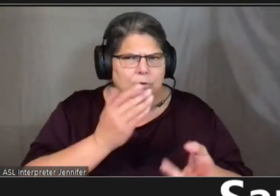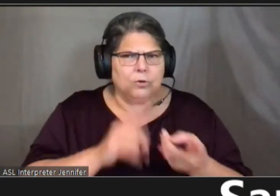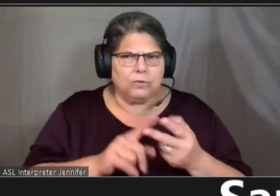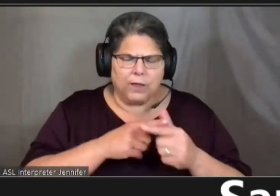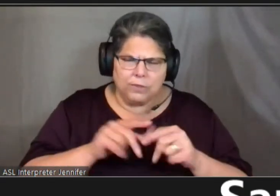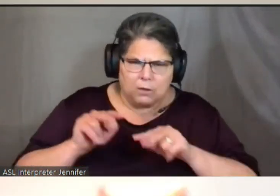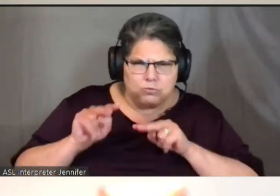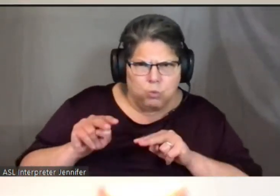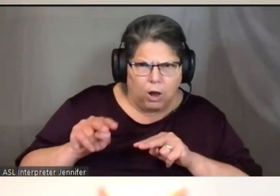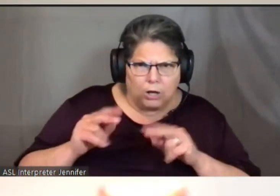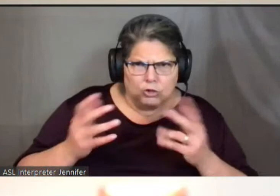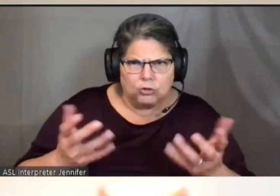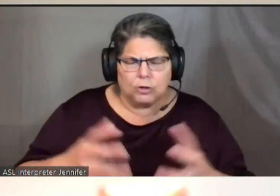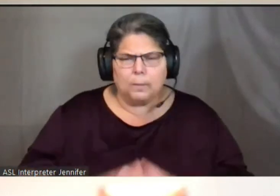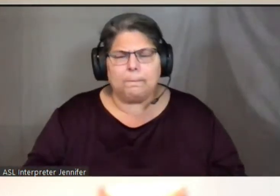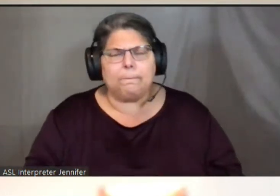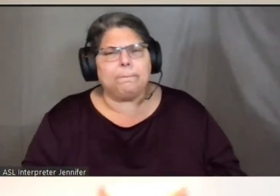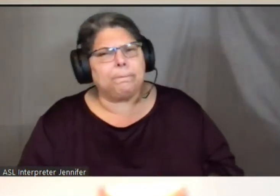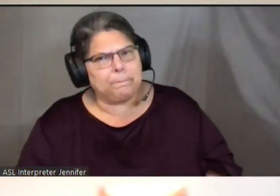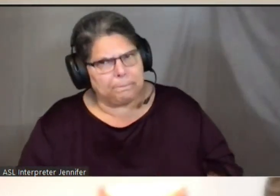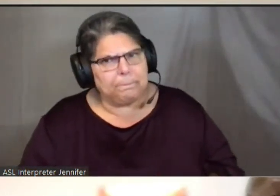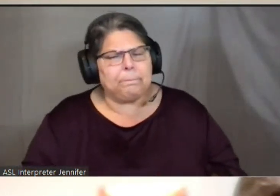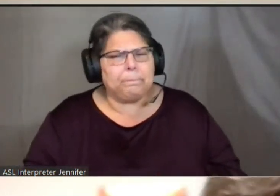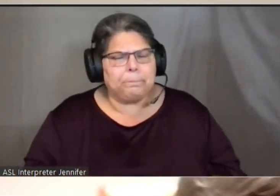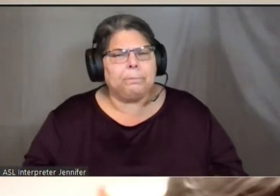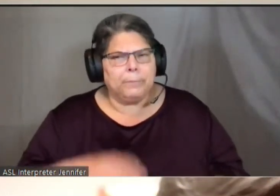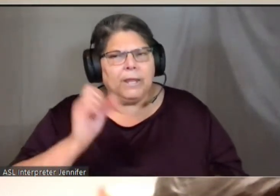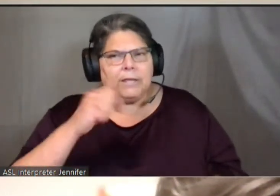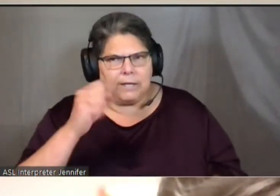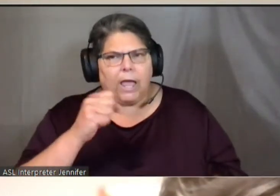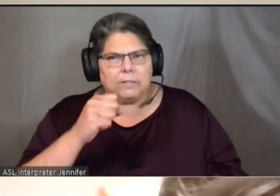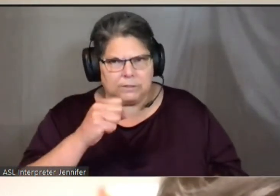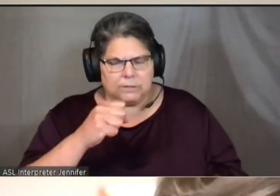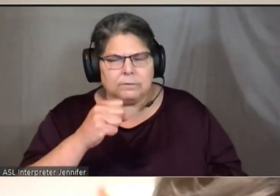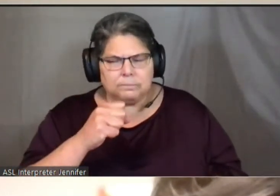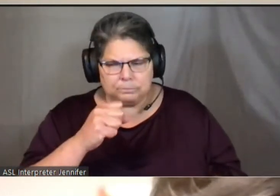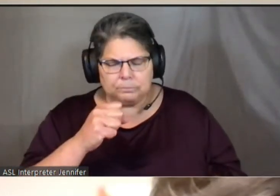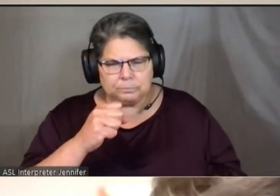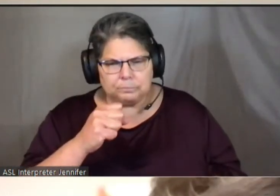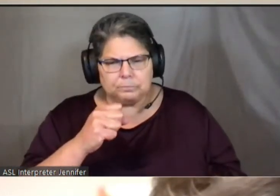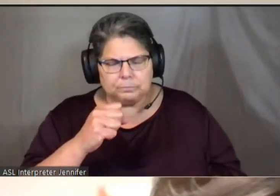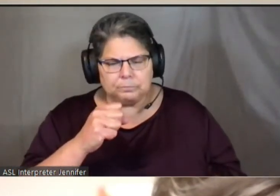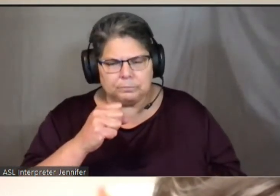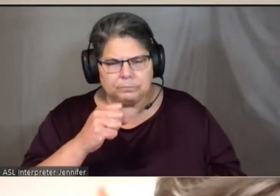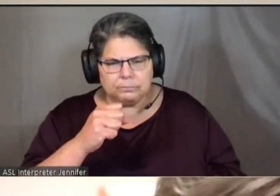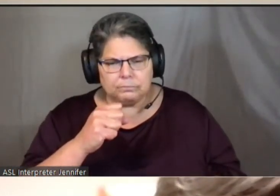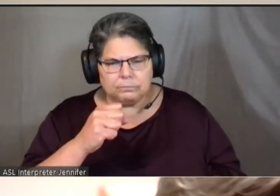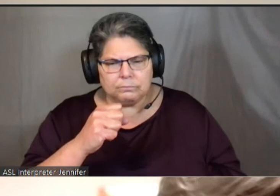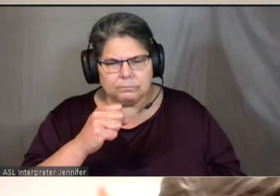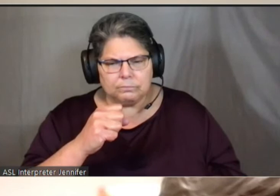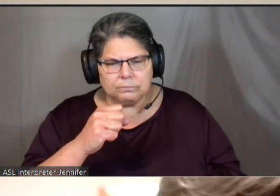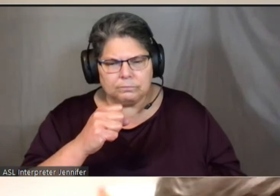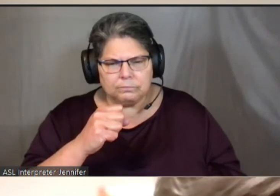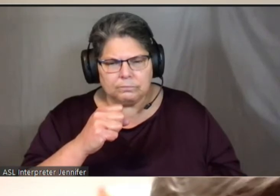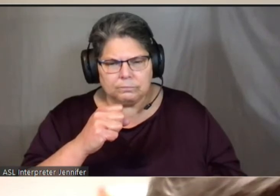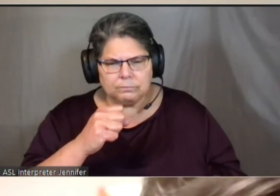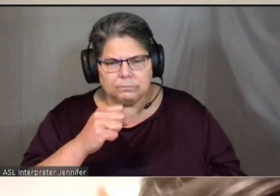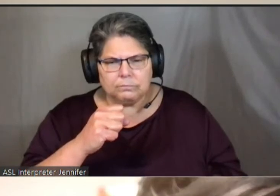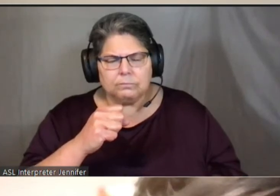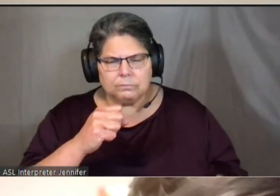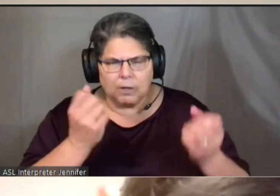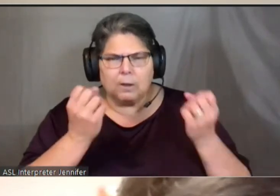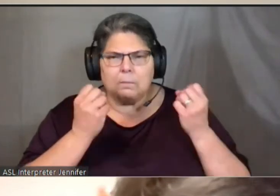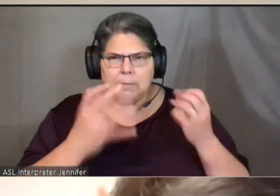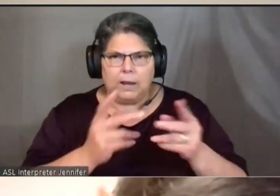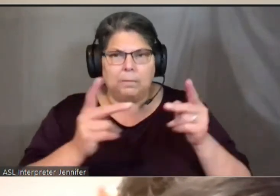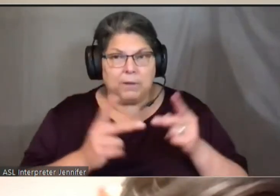Well, yes, there are a number of capacity limits that have gone up